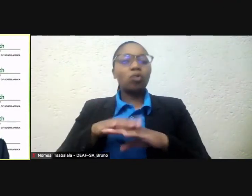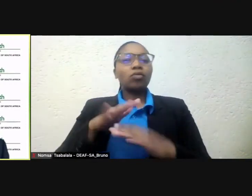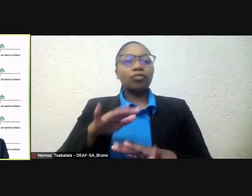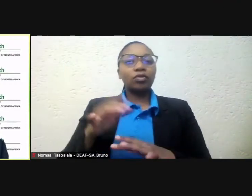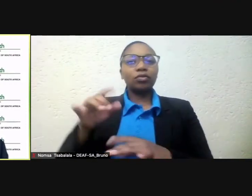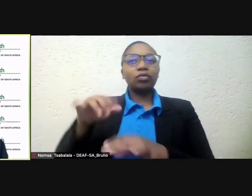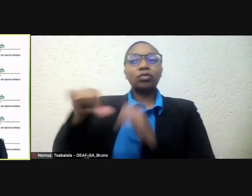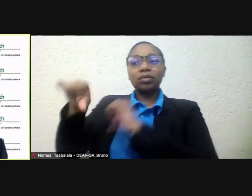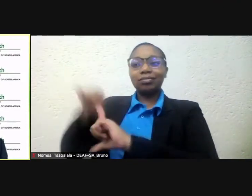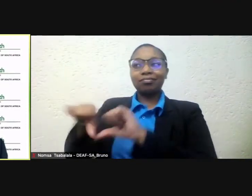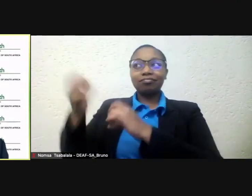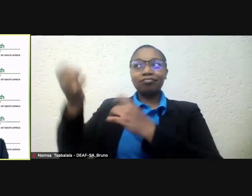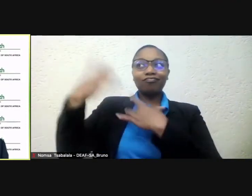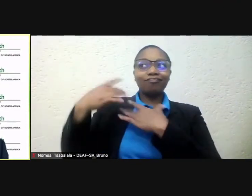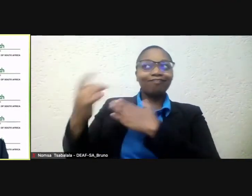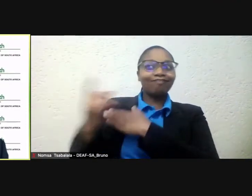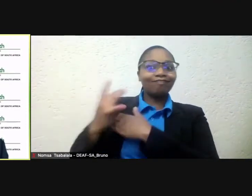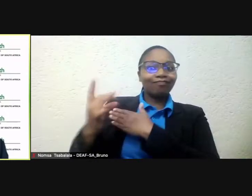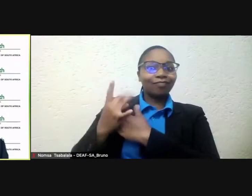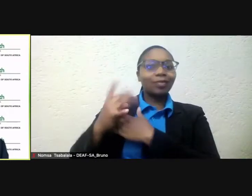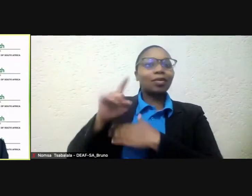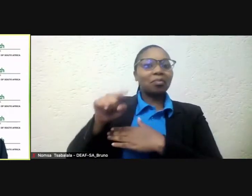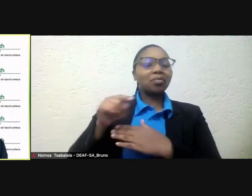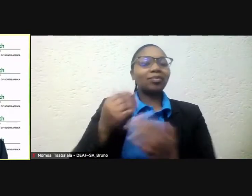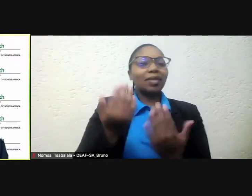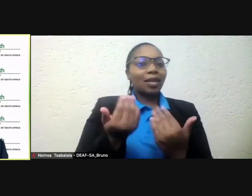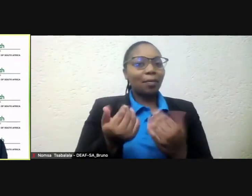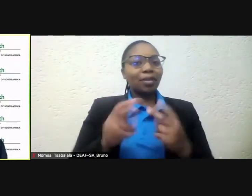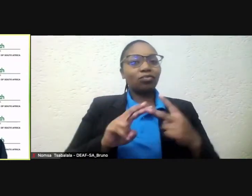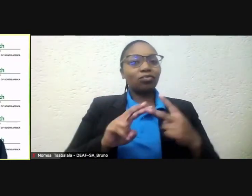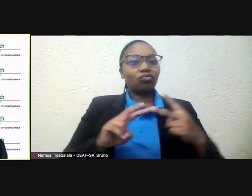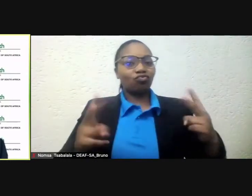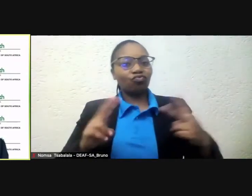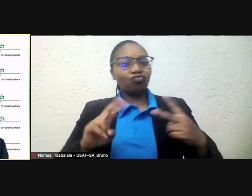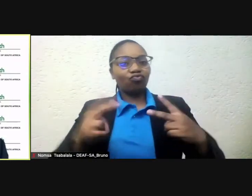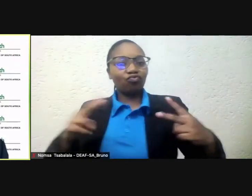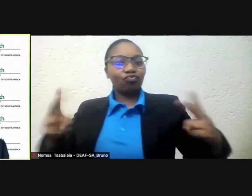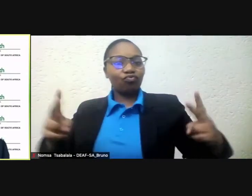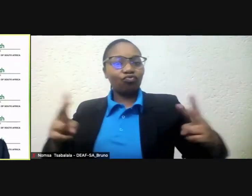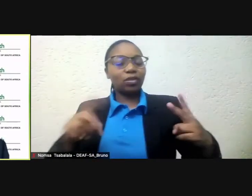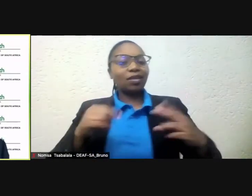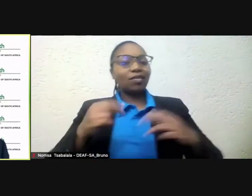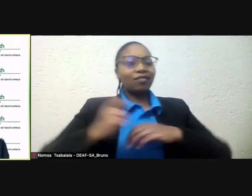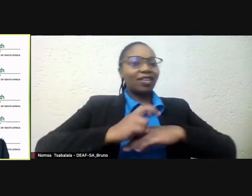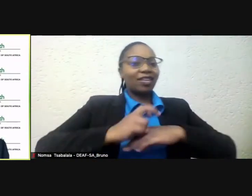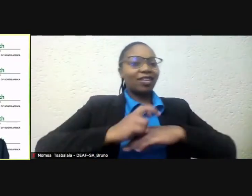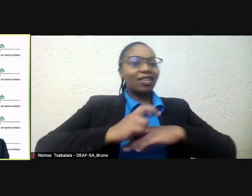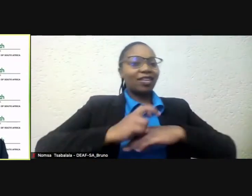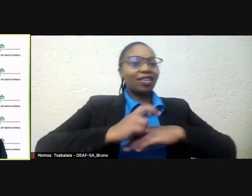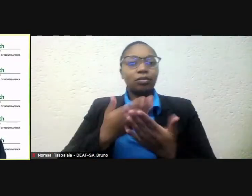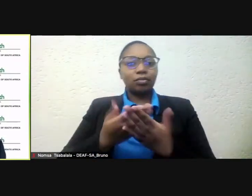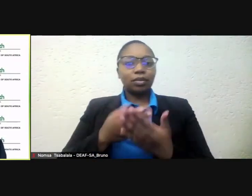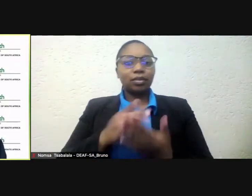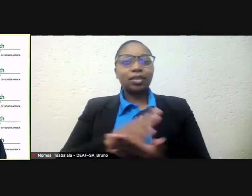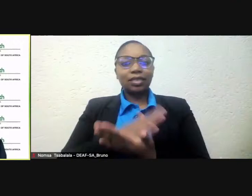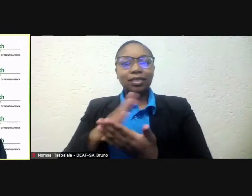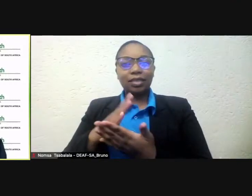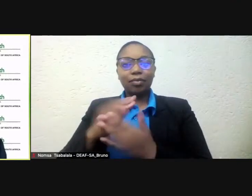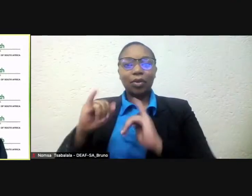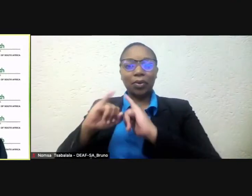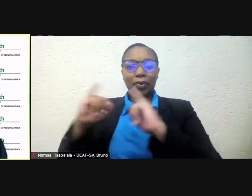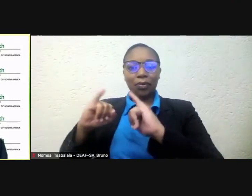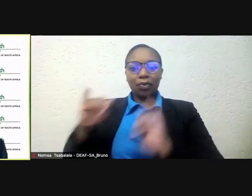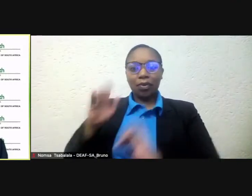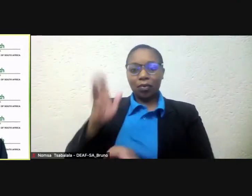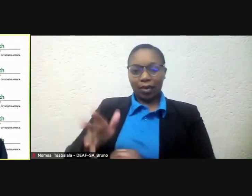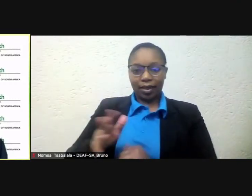the virus, leading to various variants of this virus, and some of whom would be serious.